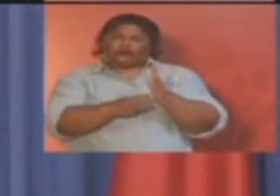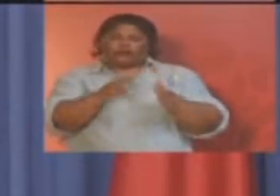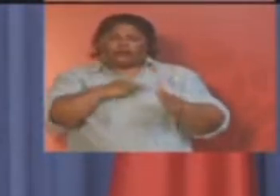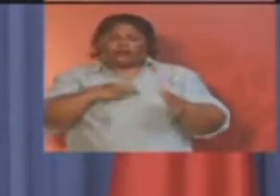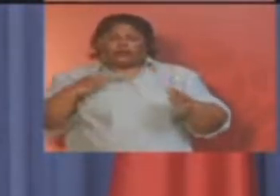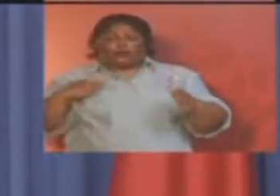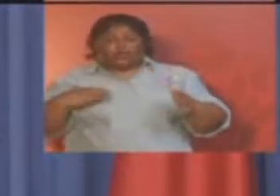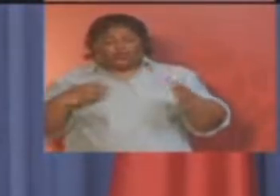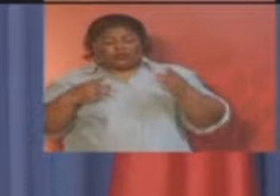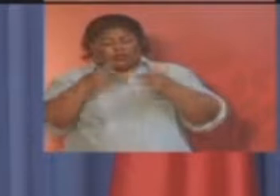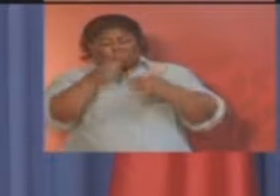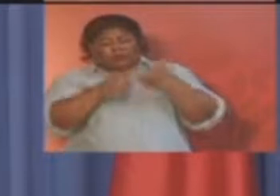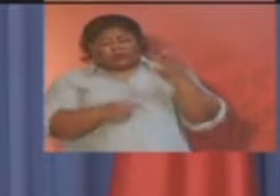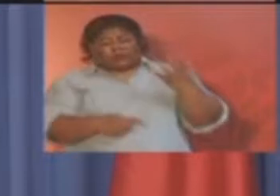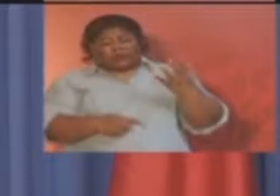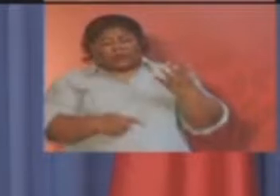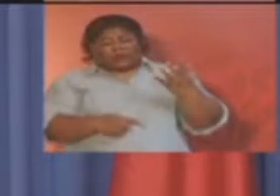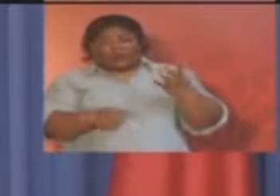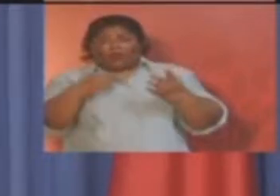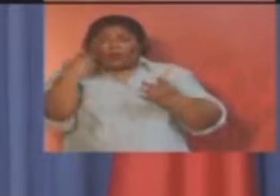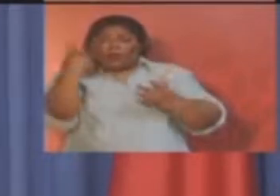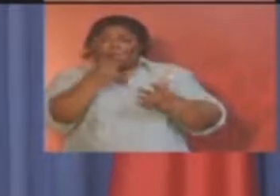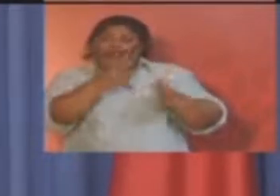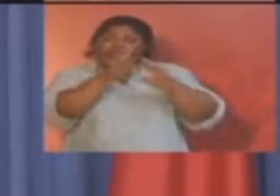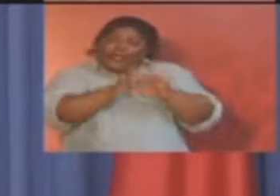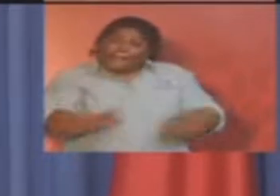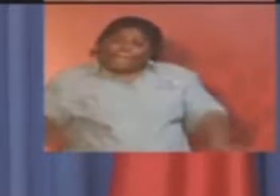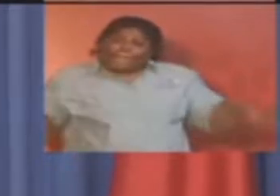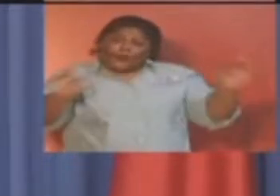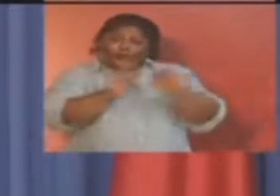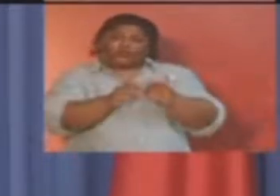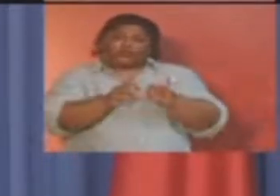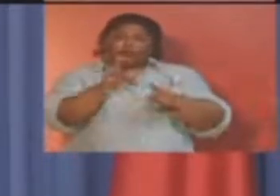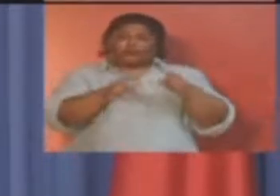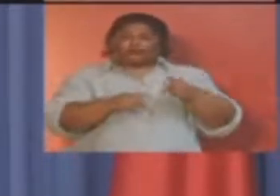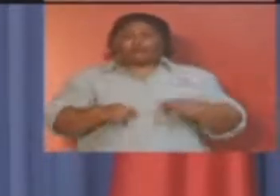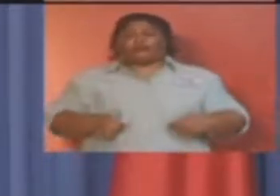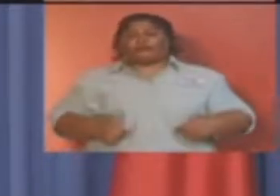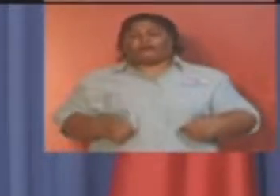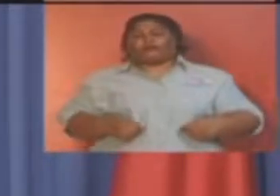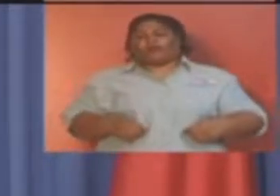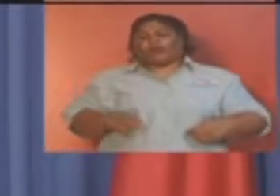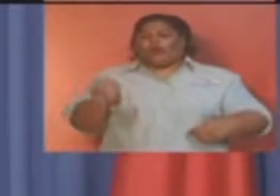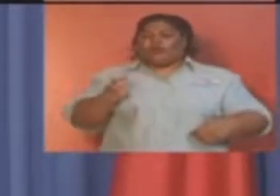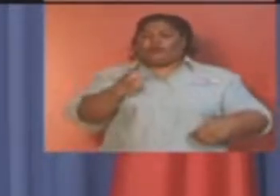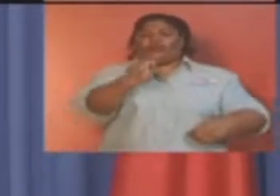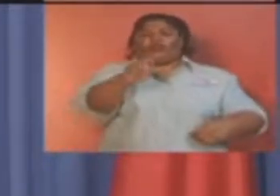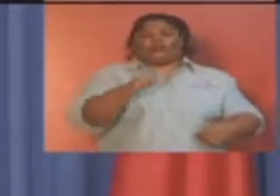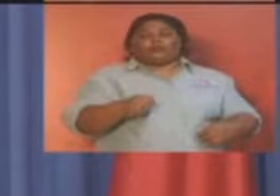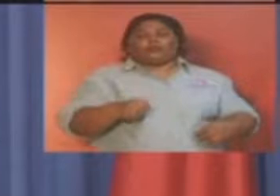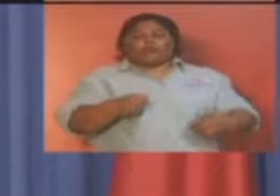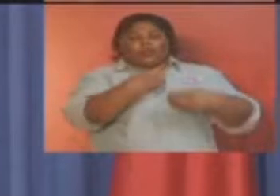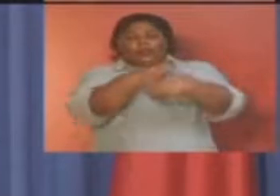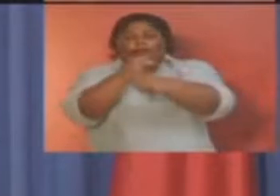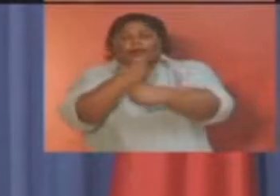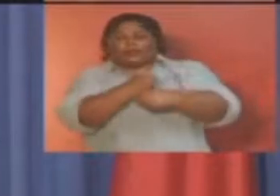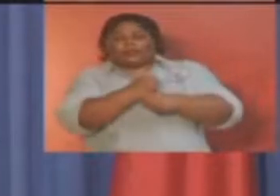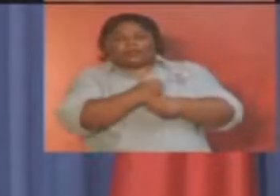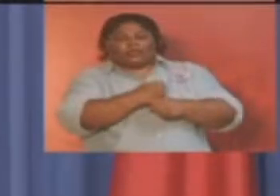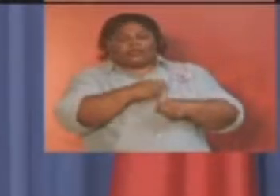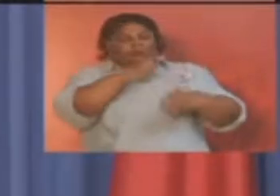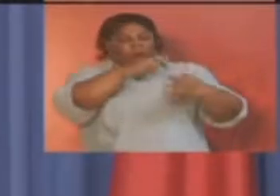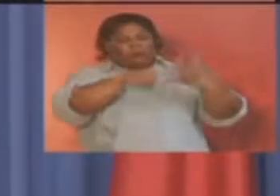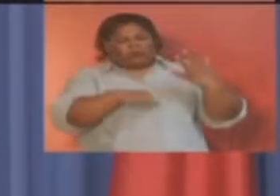again, all of these things is only those who are required to work. We're allowing manufacturing, transportation, logistics services for certain